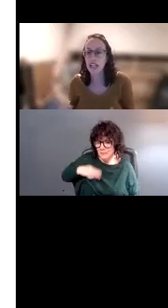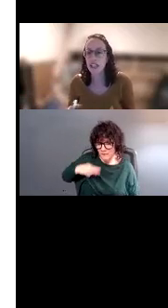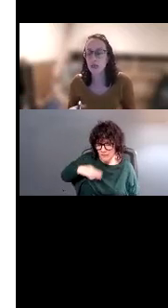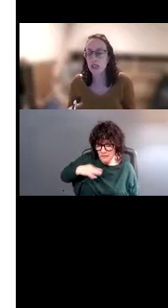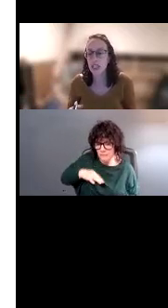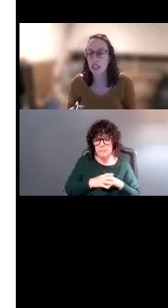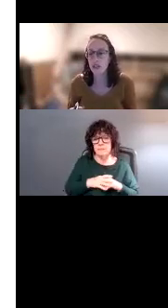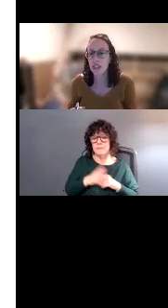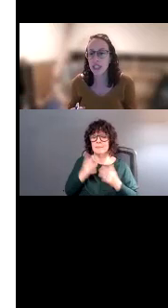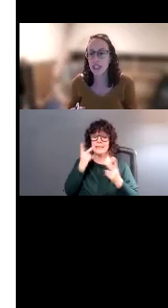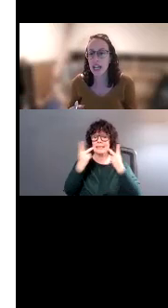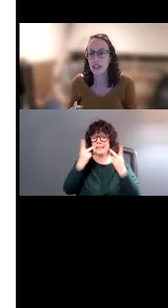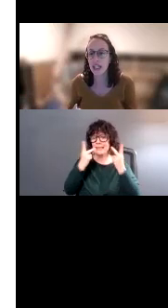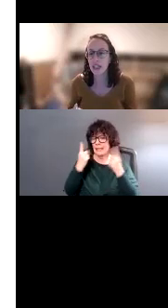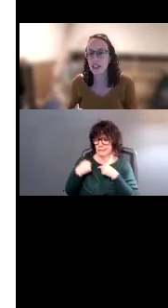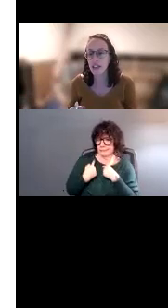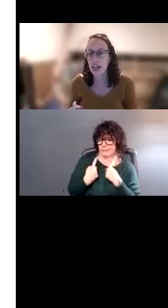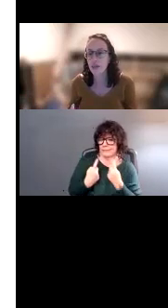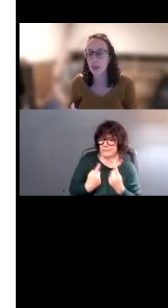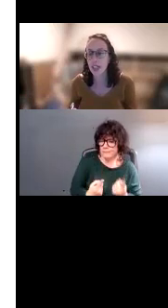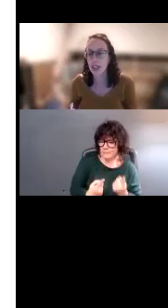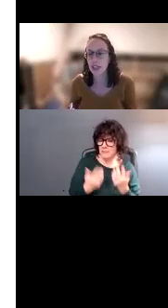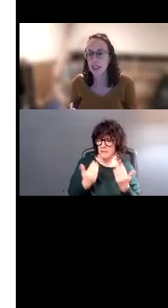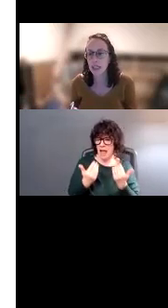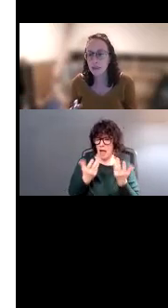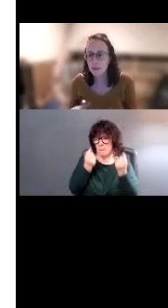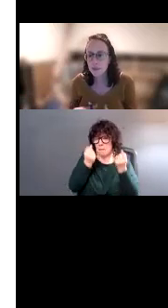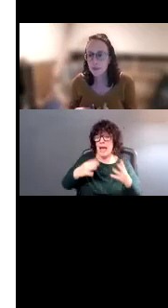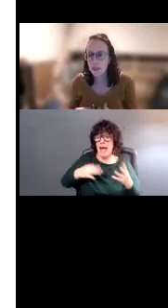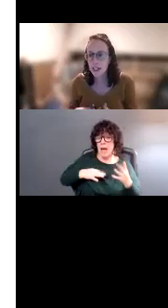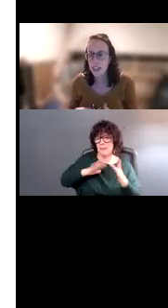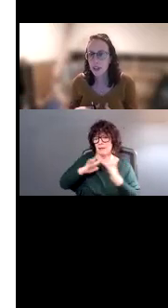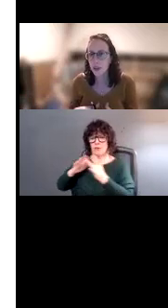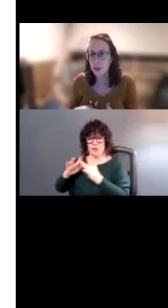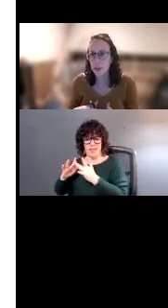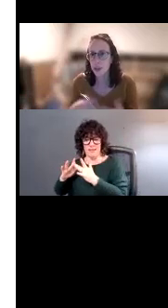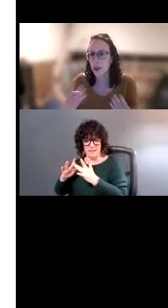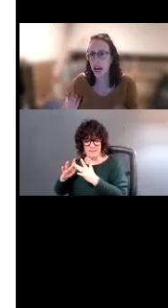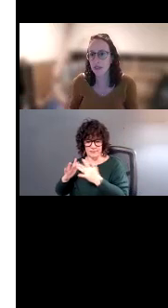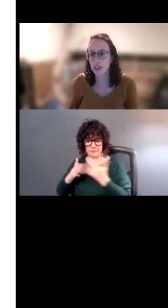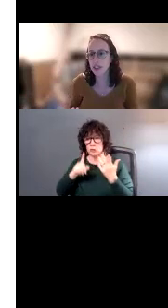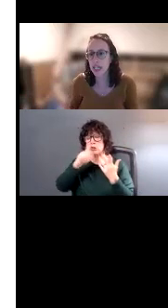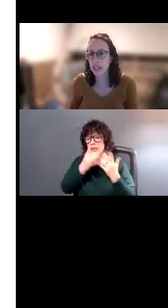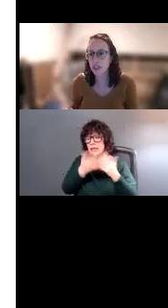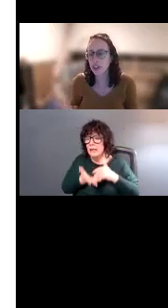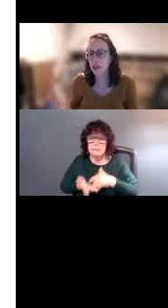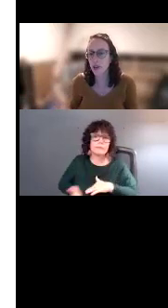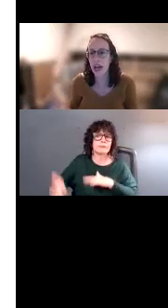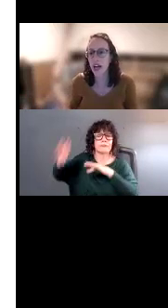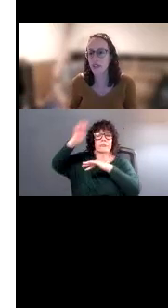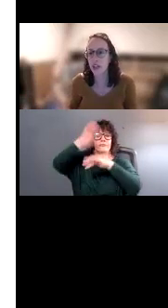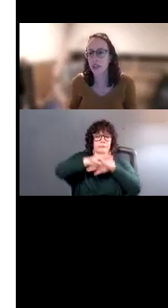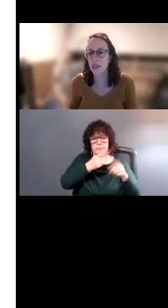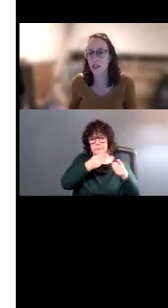online, it's really increased identity theft because after disaster, you